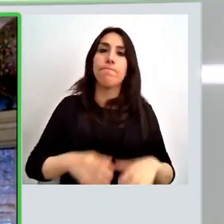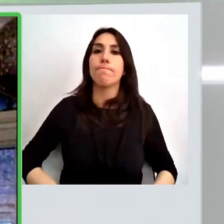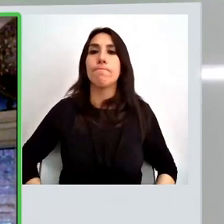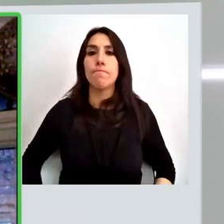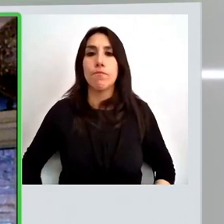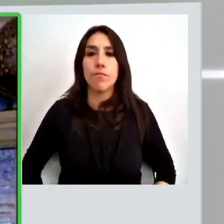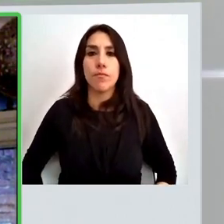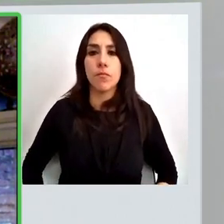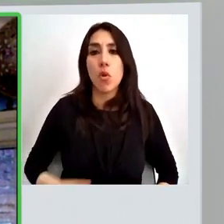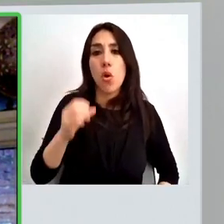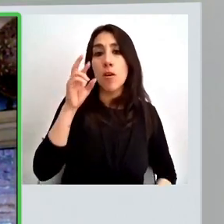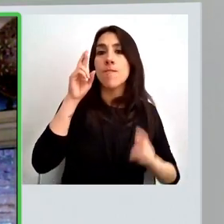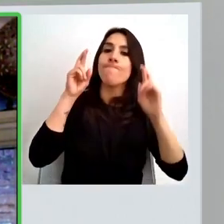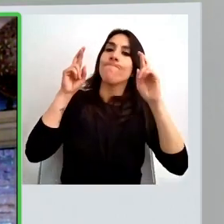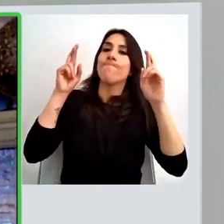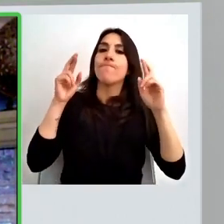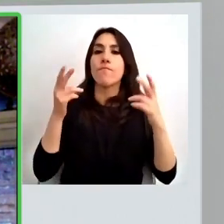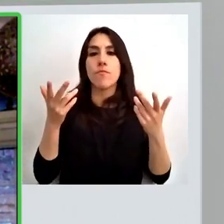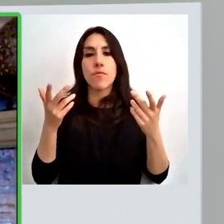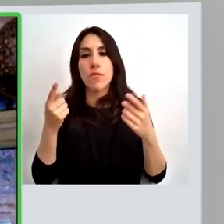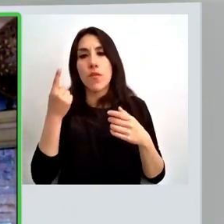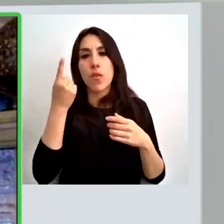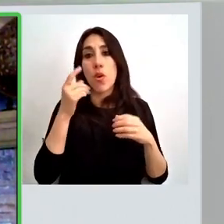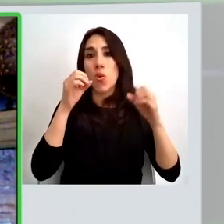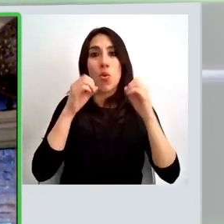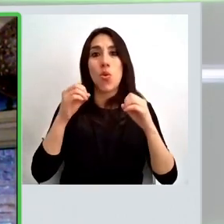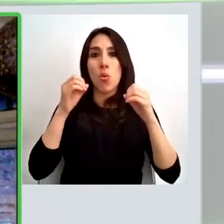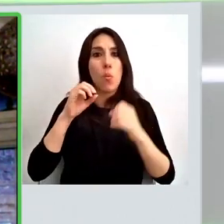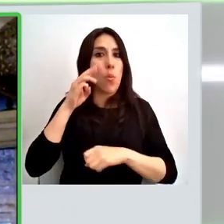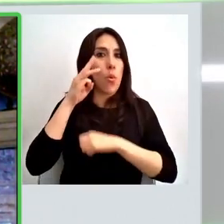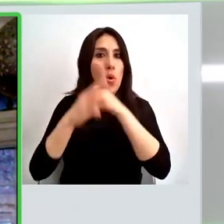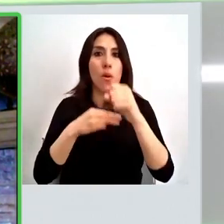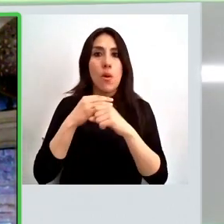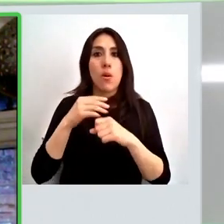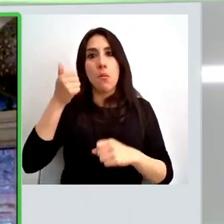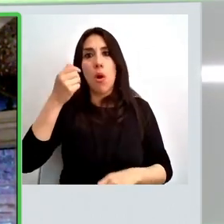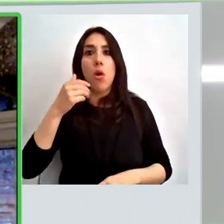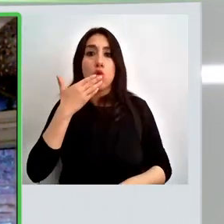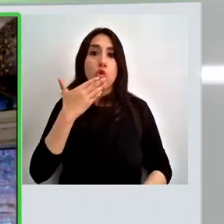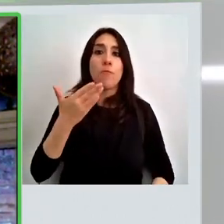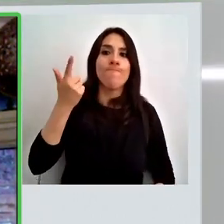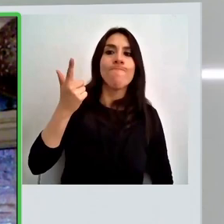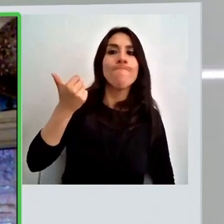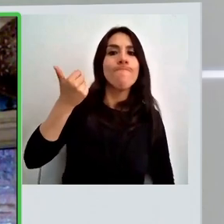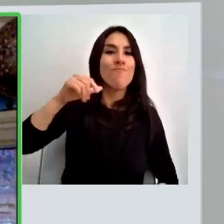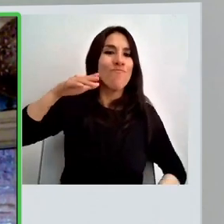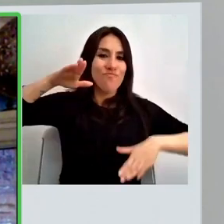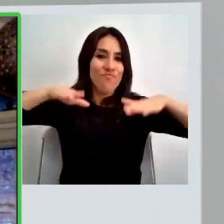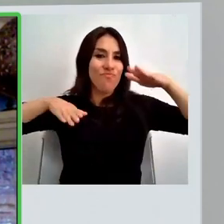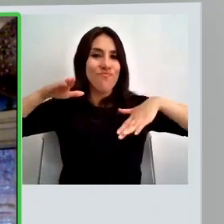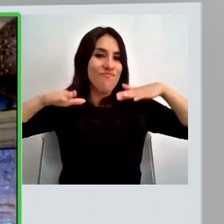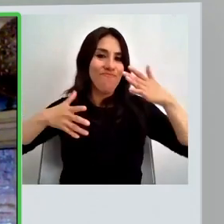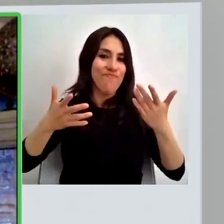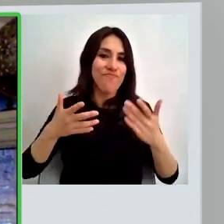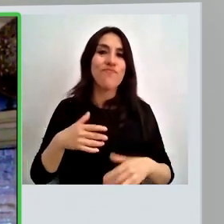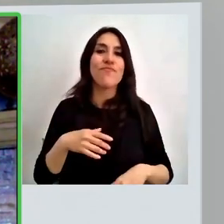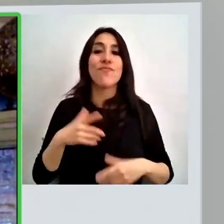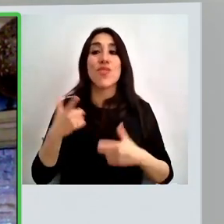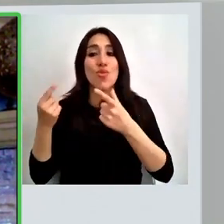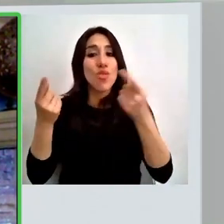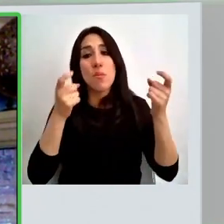setting up an employee resource group. The reality is it's about generating some excitement and some